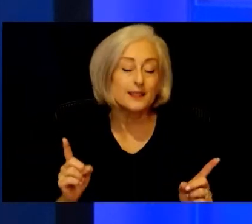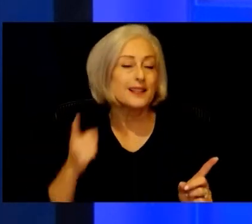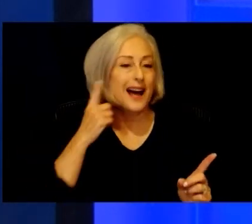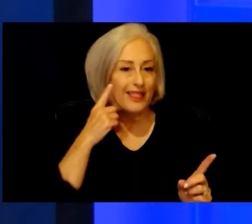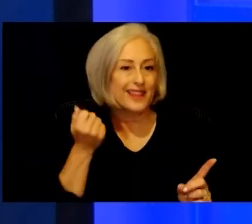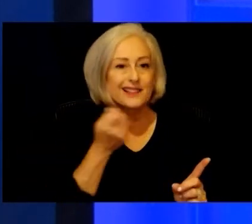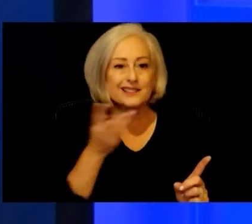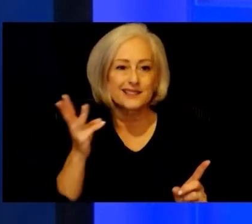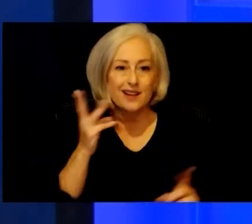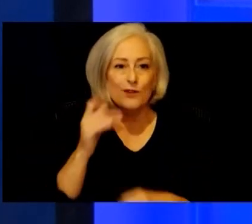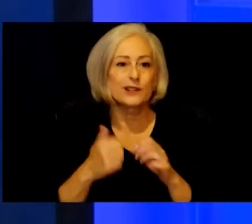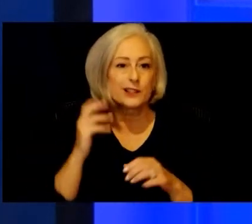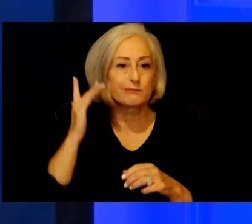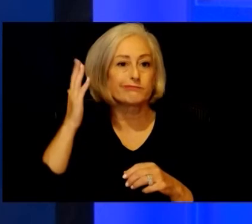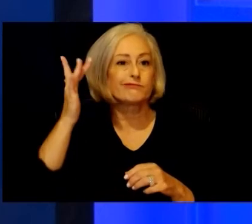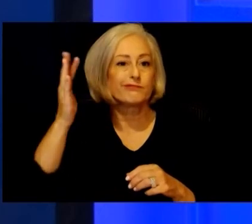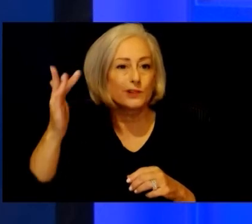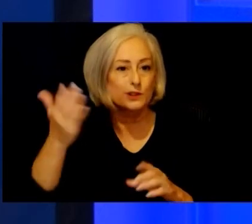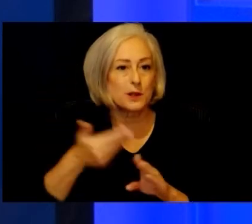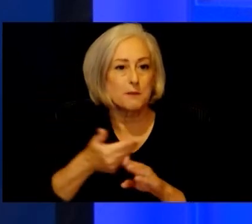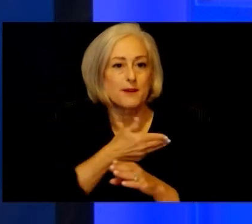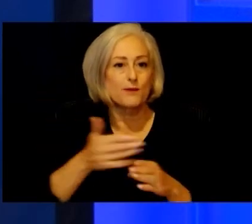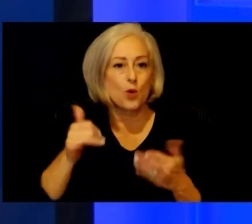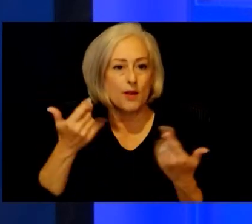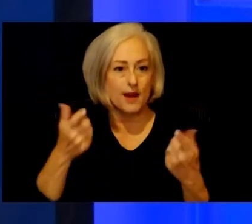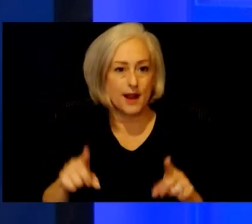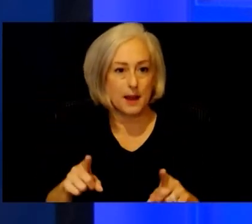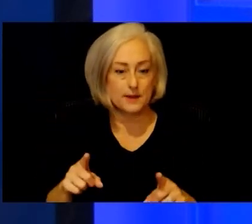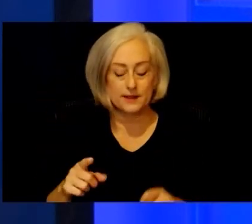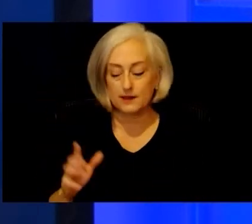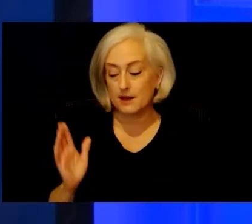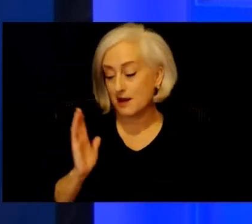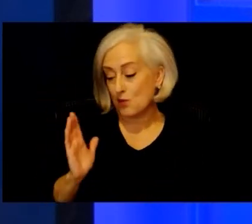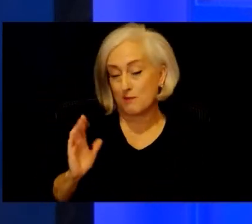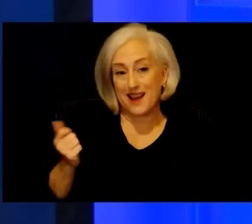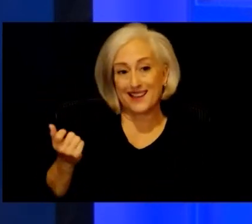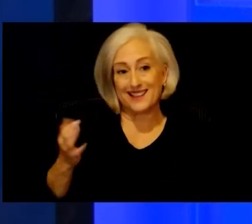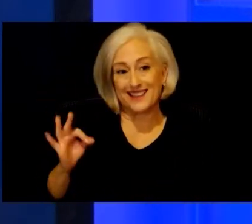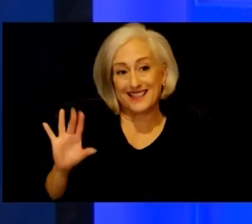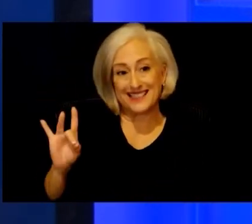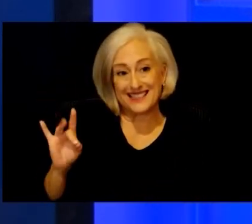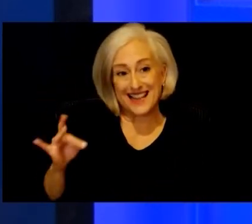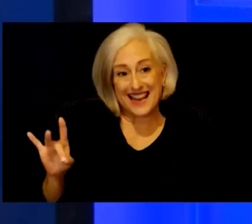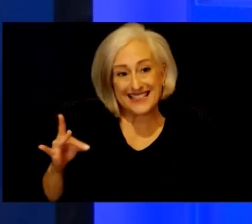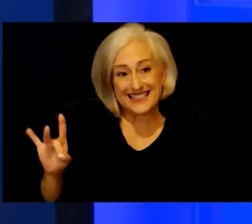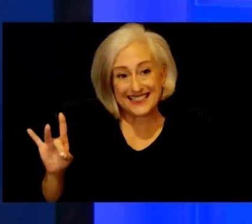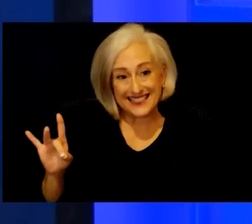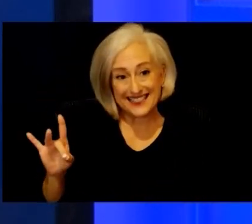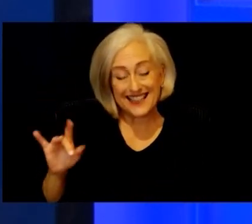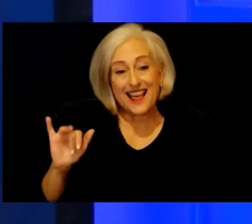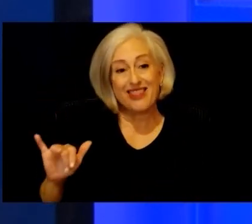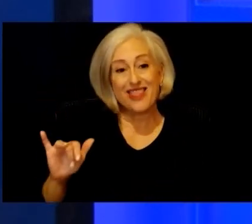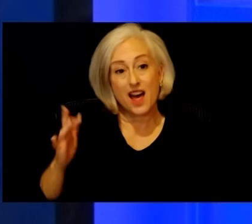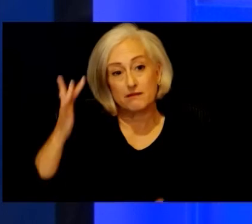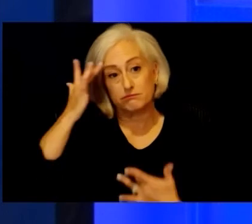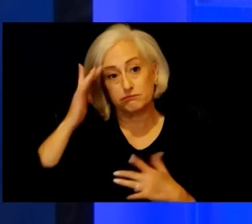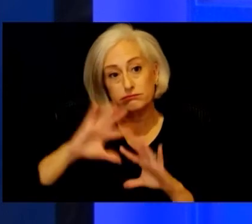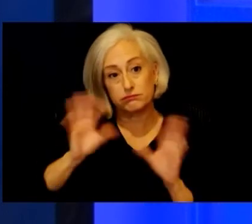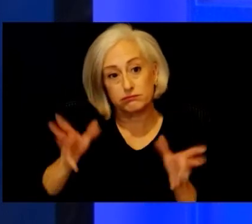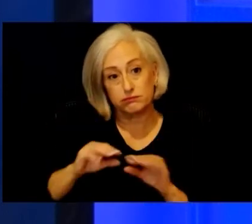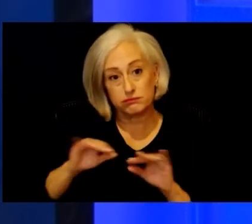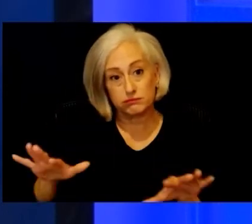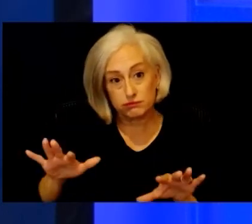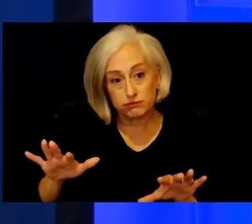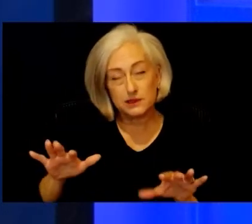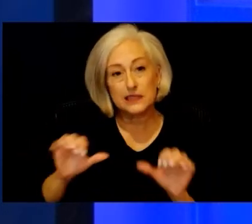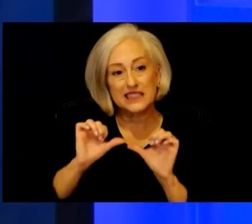road. 1918 influenza, again, was probably about 5 years in general. I think we are probably, and some of the experts do believe that it will